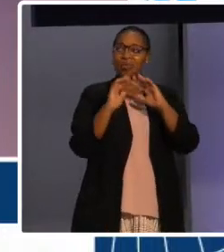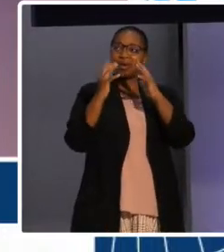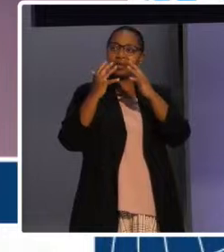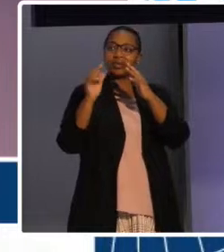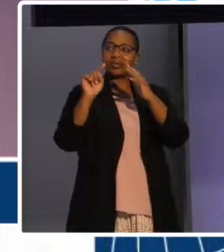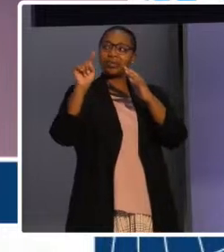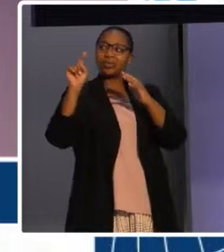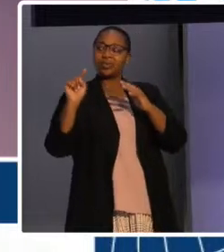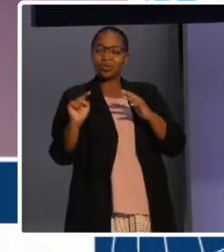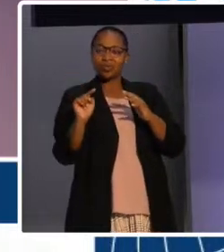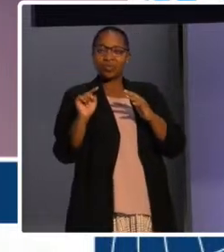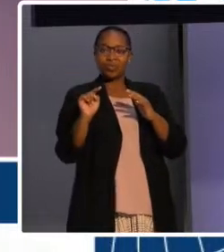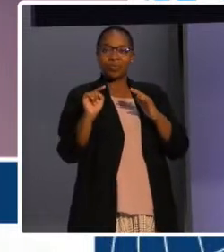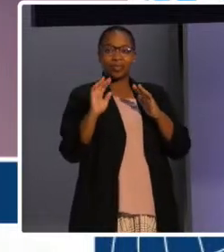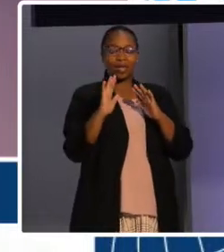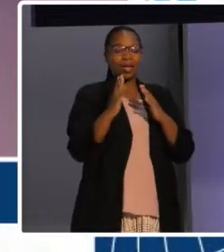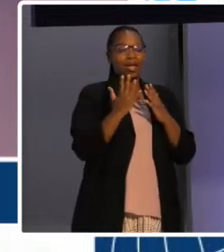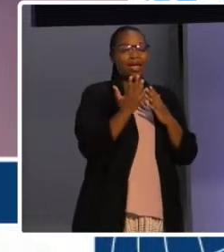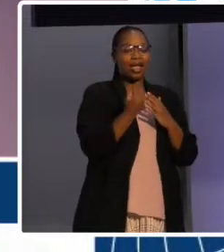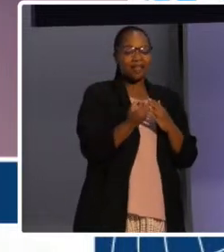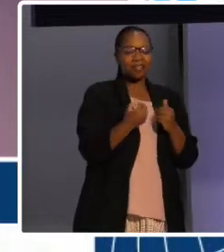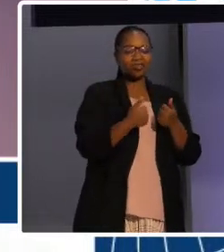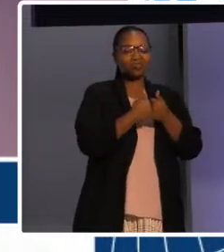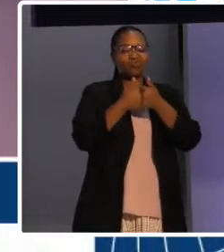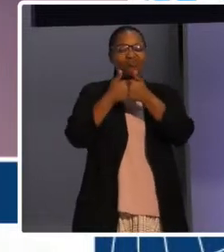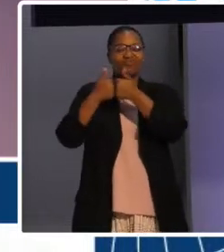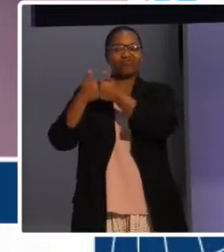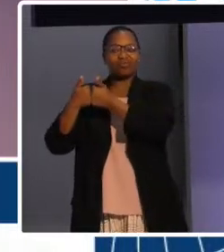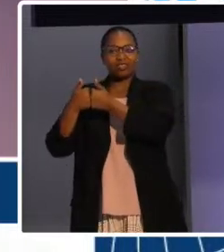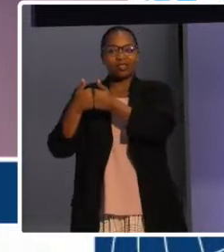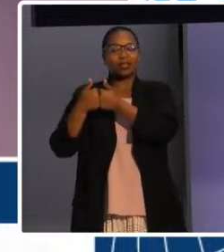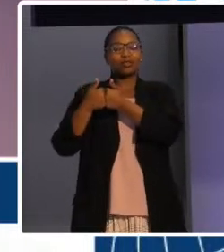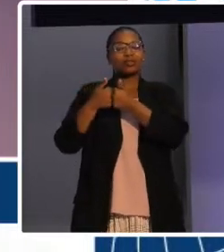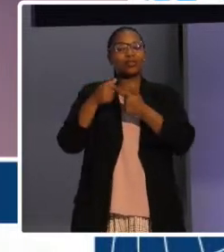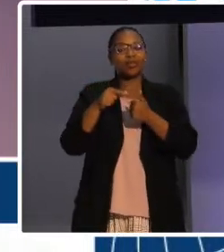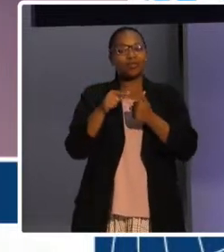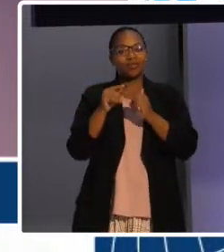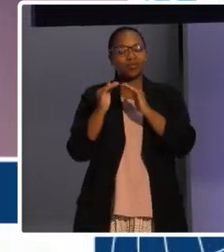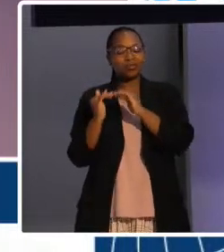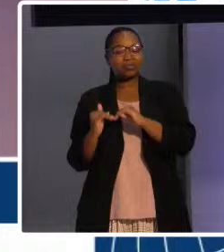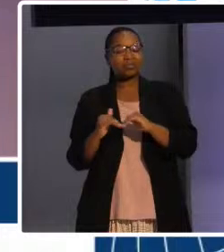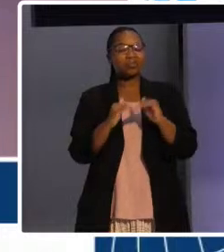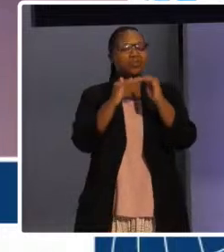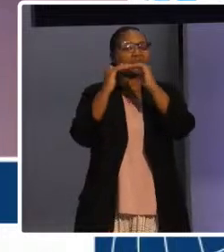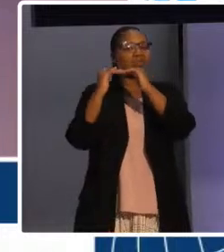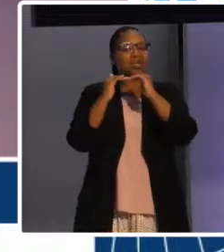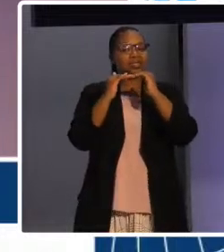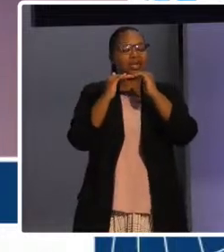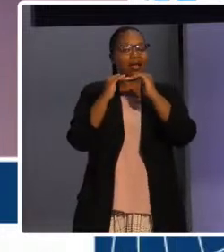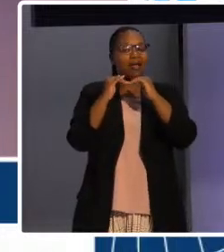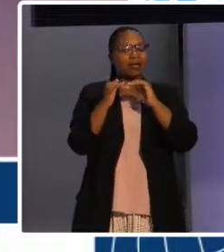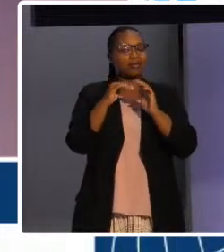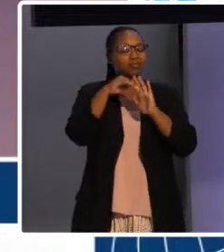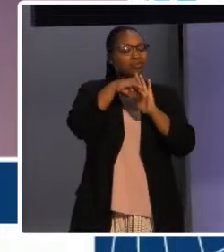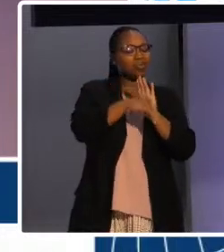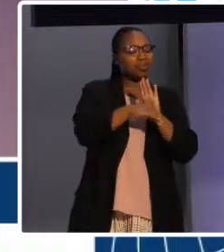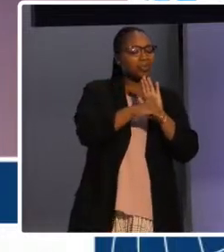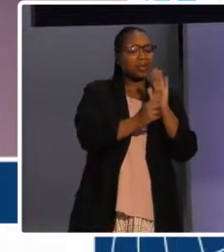to find solutions to the challenges of democratic recession.